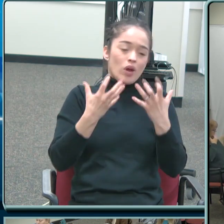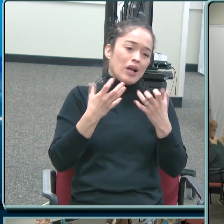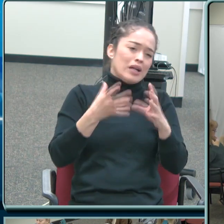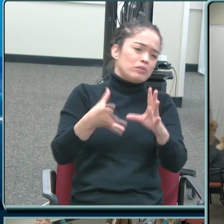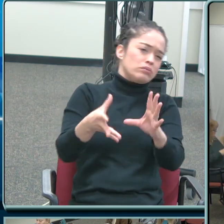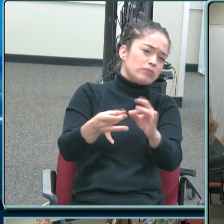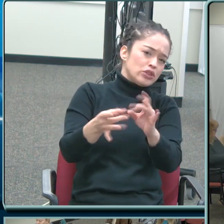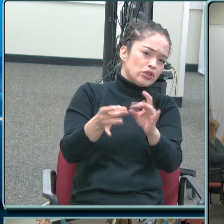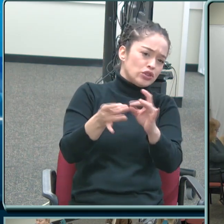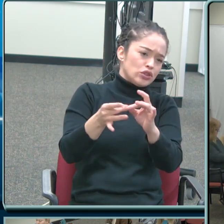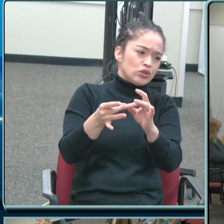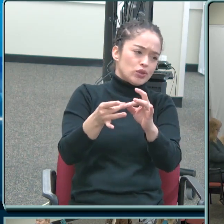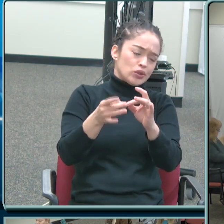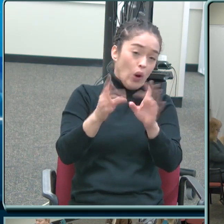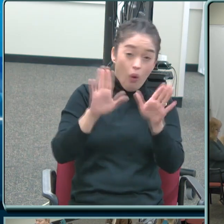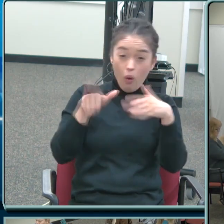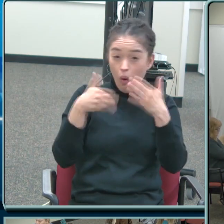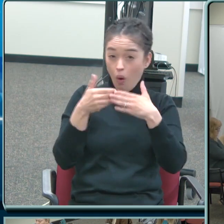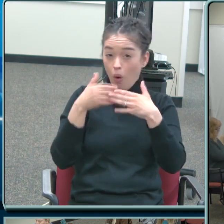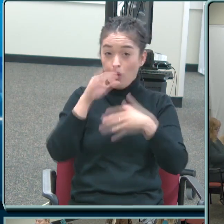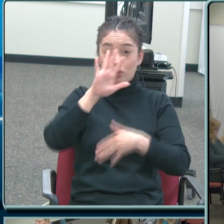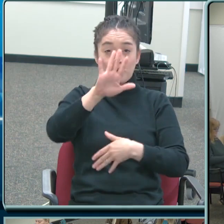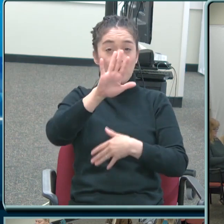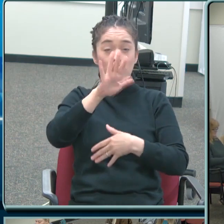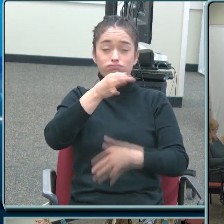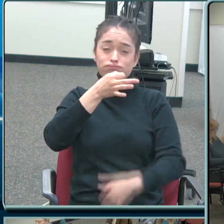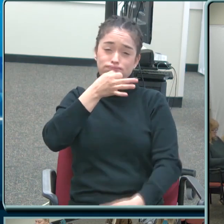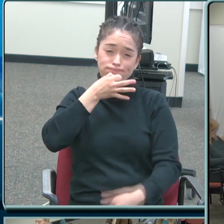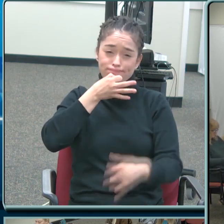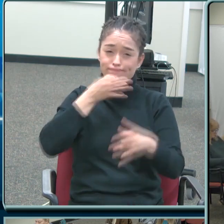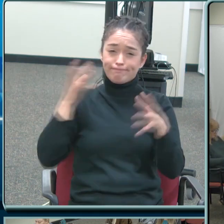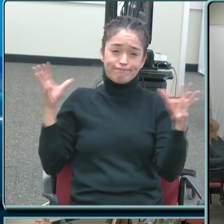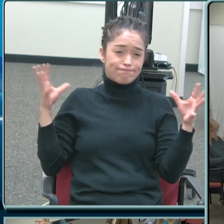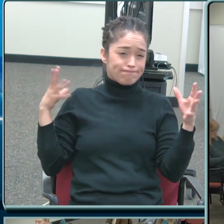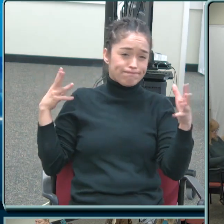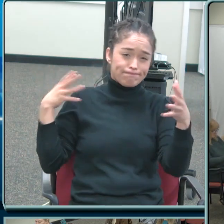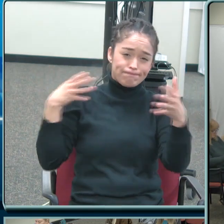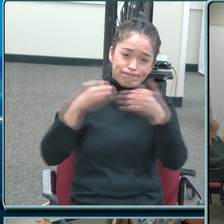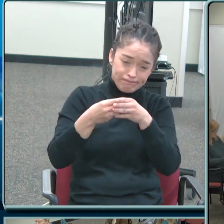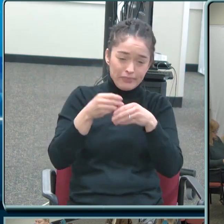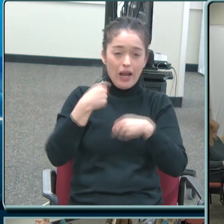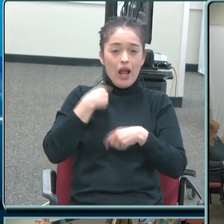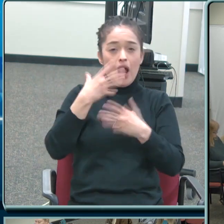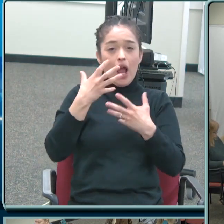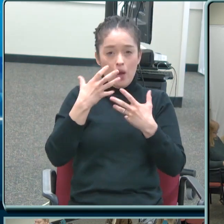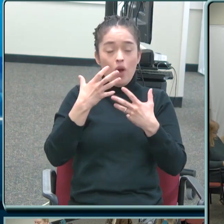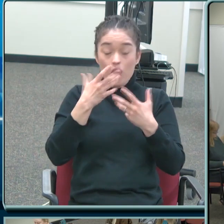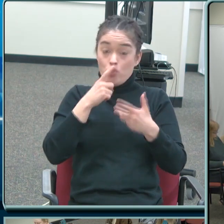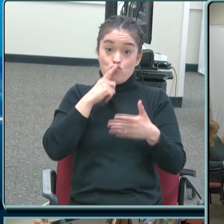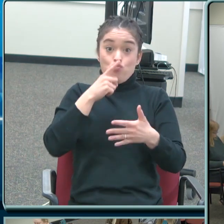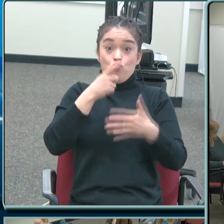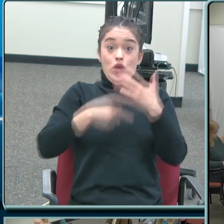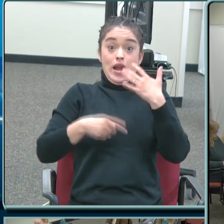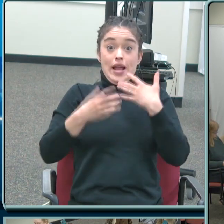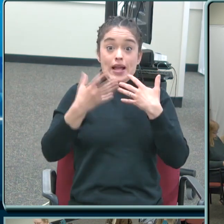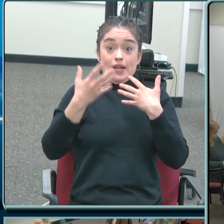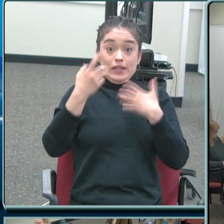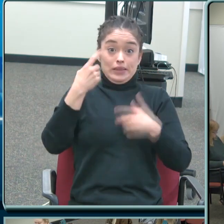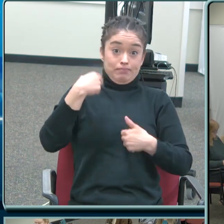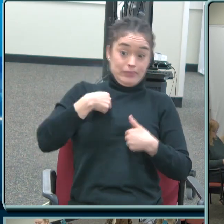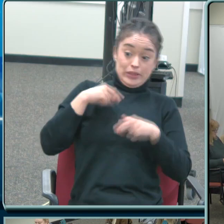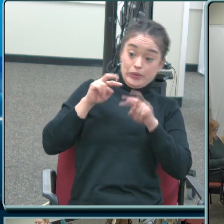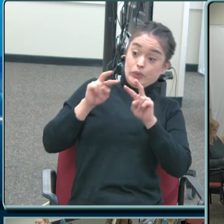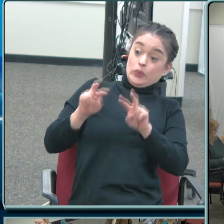mention, in addition to all of your expertise, Dr. Turbish, I think what really shines through for